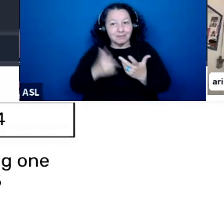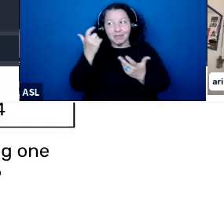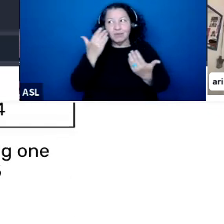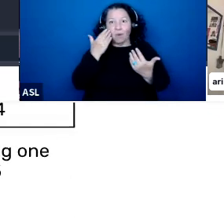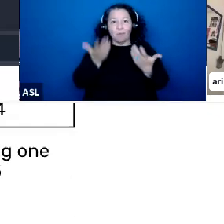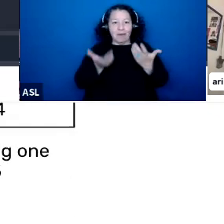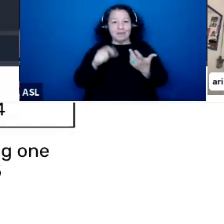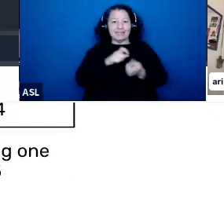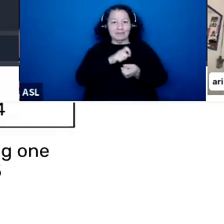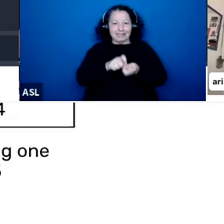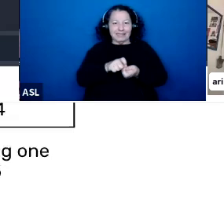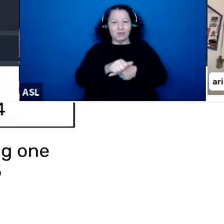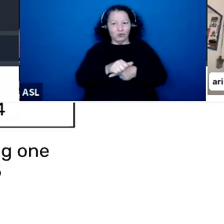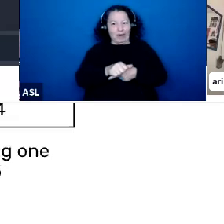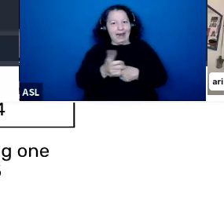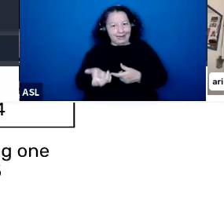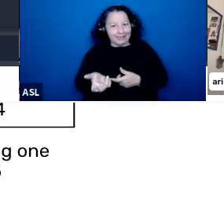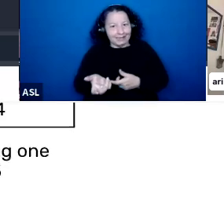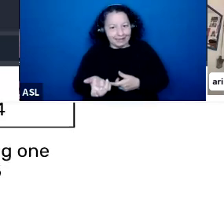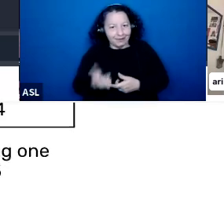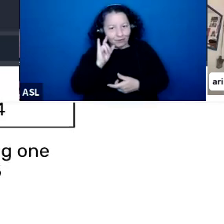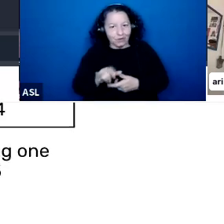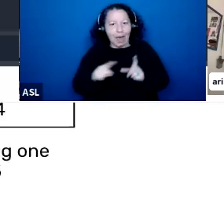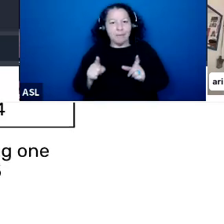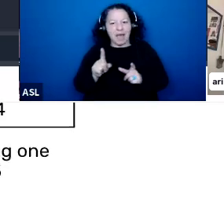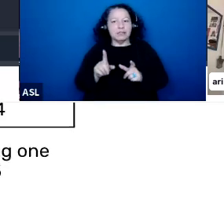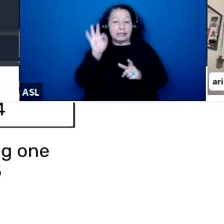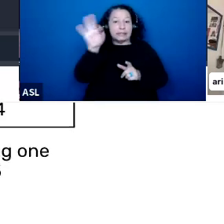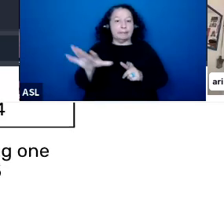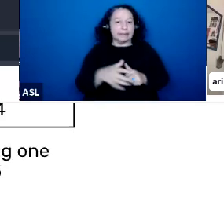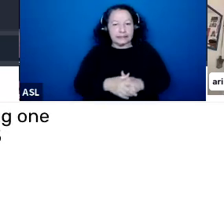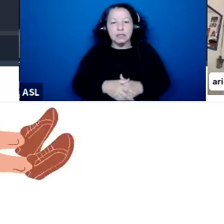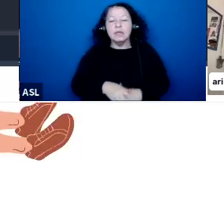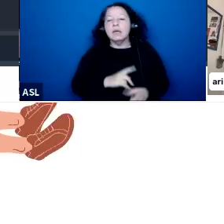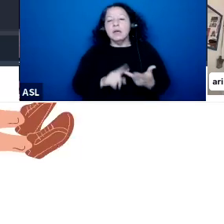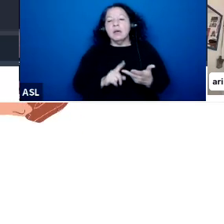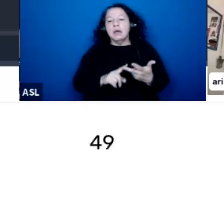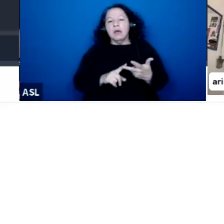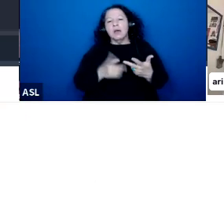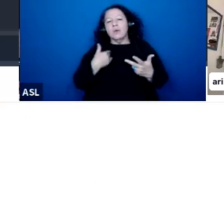because we know you might need like specific training for that. And then we have,